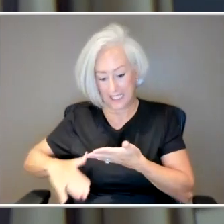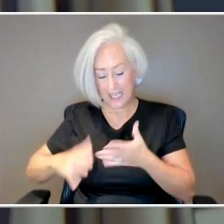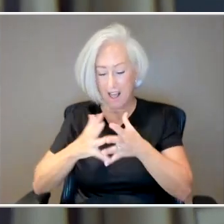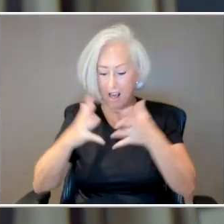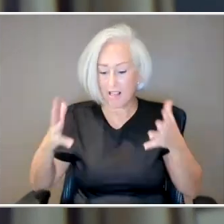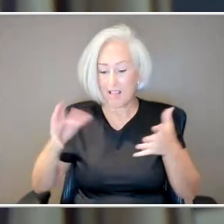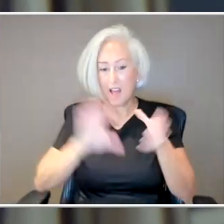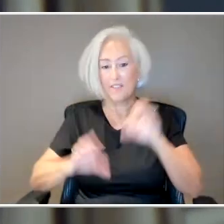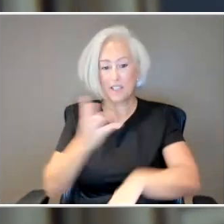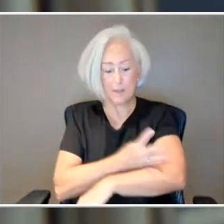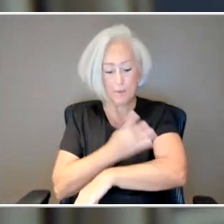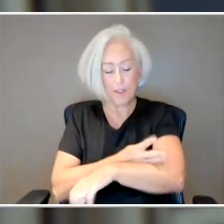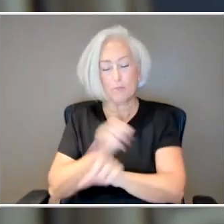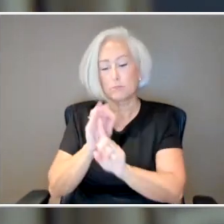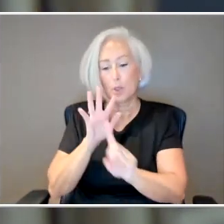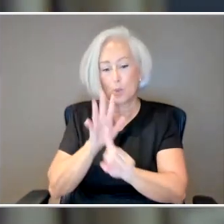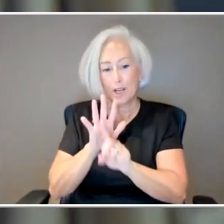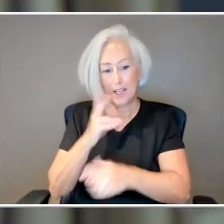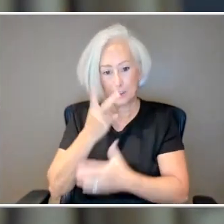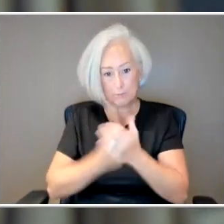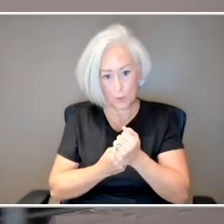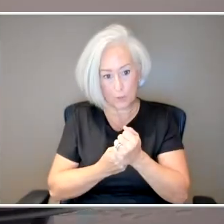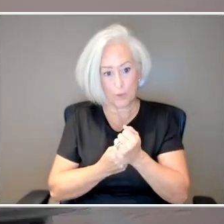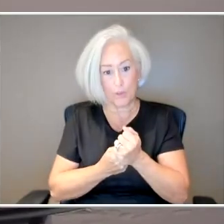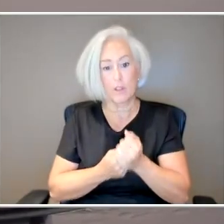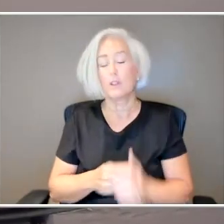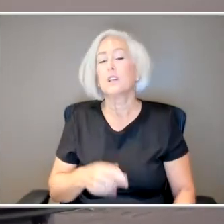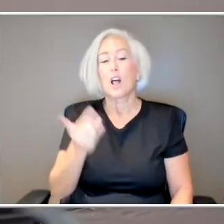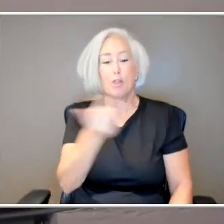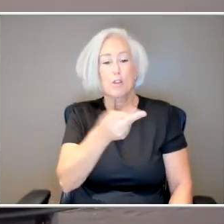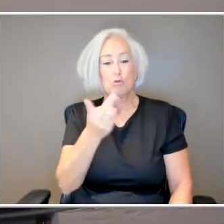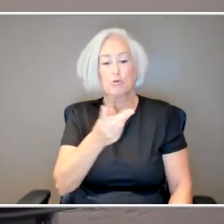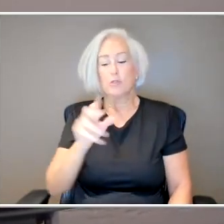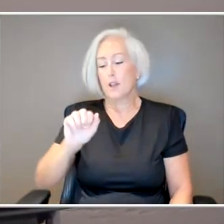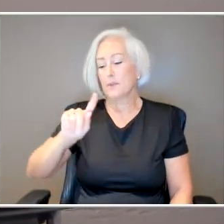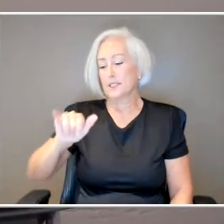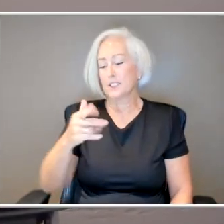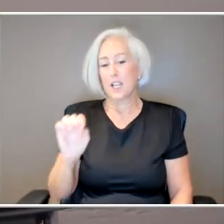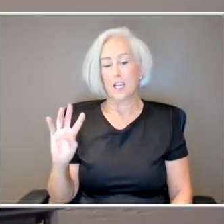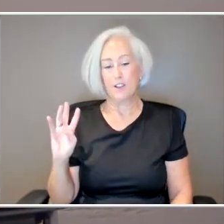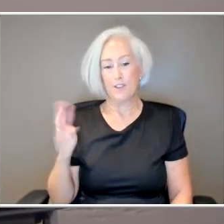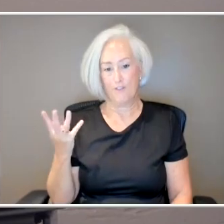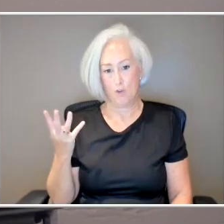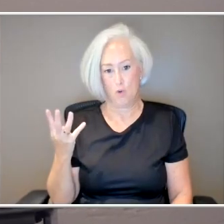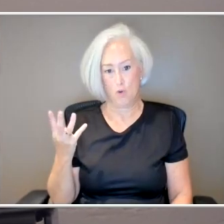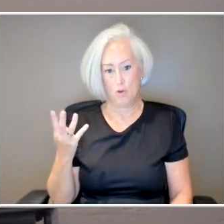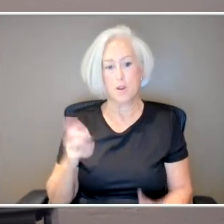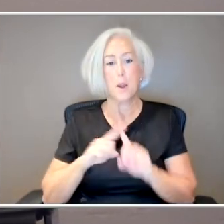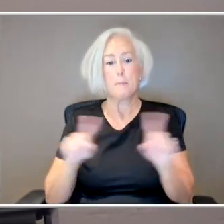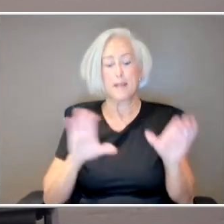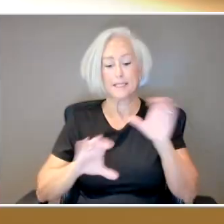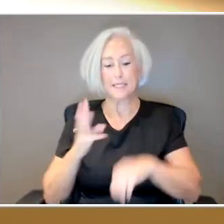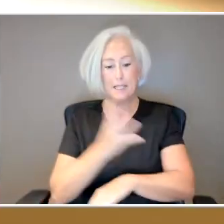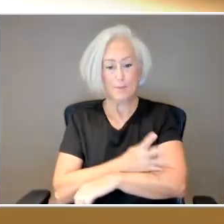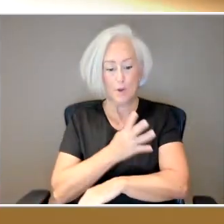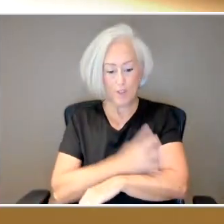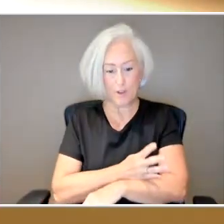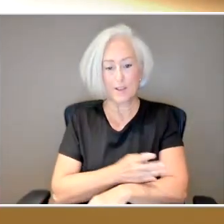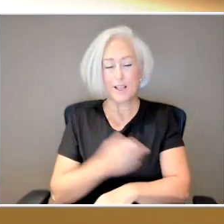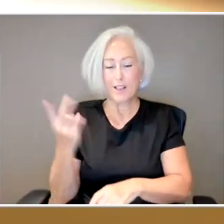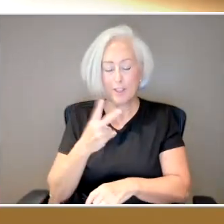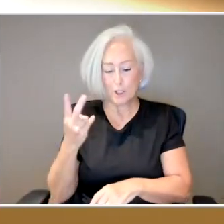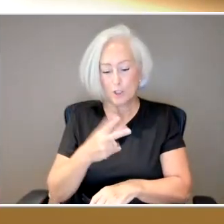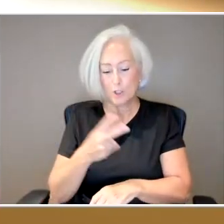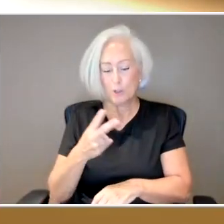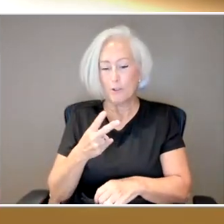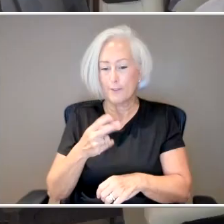radiation. Both Lindsay and Terry's cancer is stage 4. But amidst the chemo and other treatments, they tackle the hard diagnosis